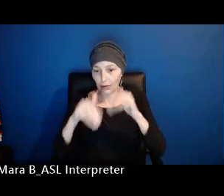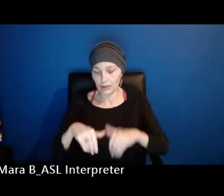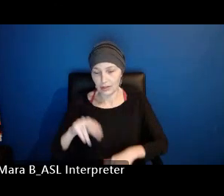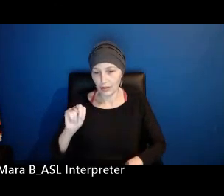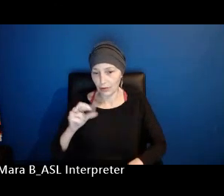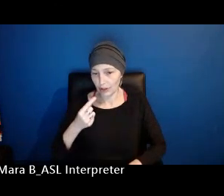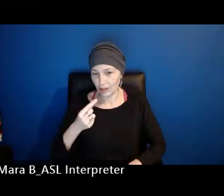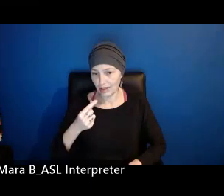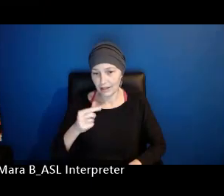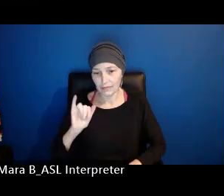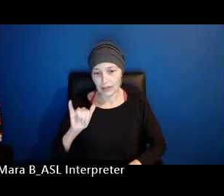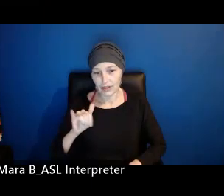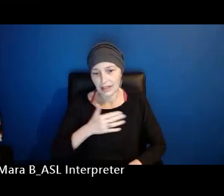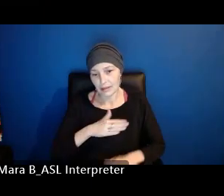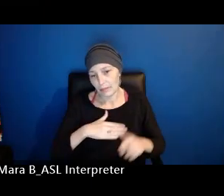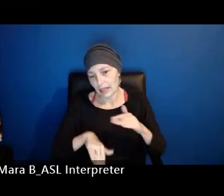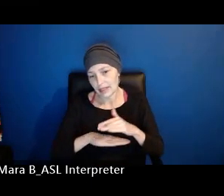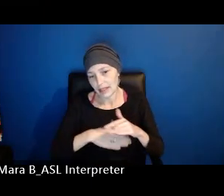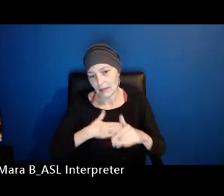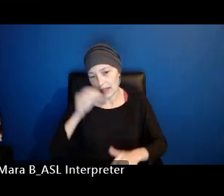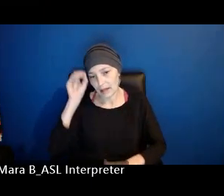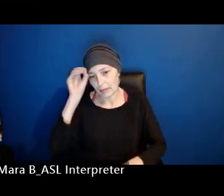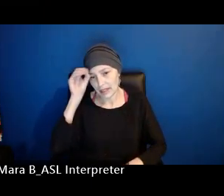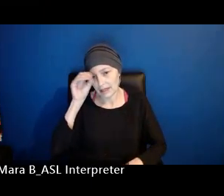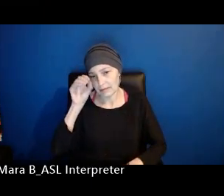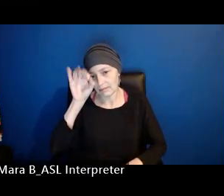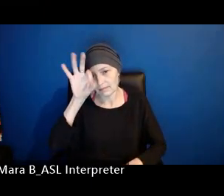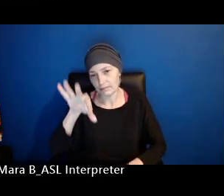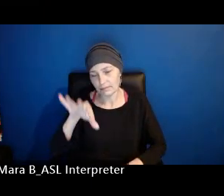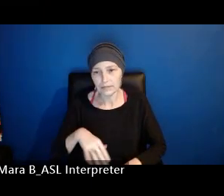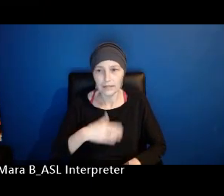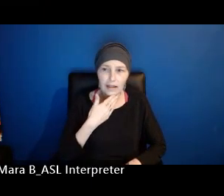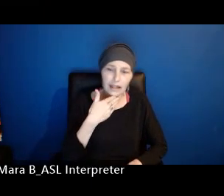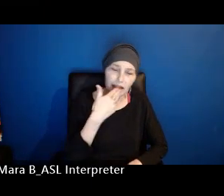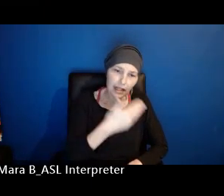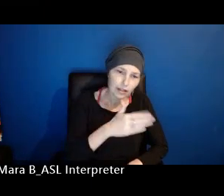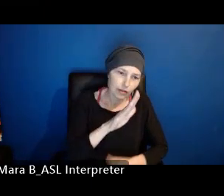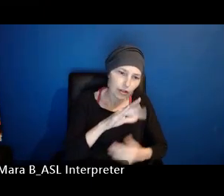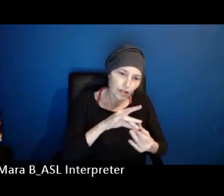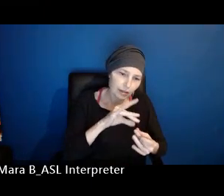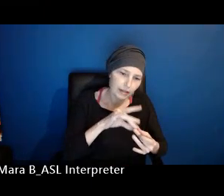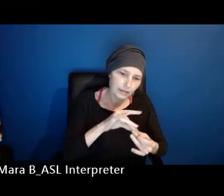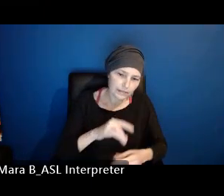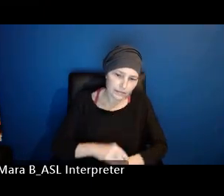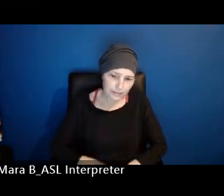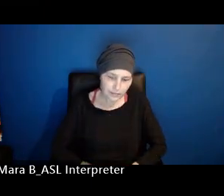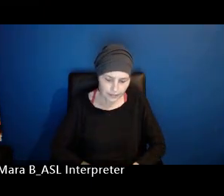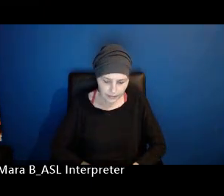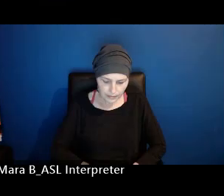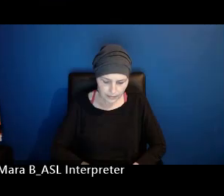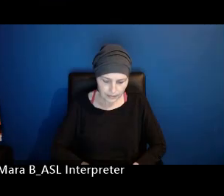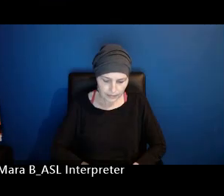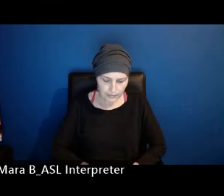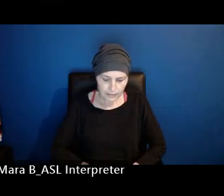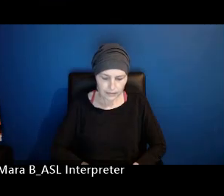that's basically my opinion. Thank you, Teresa, for your comment. So just a little